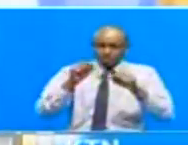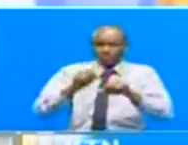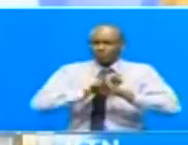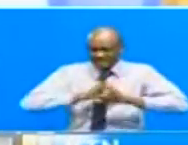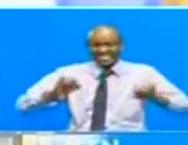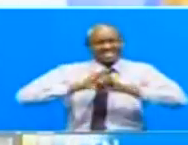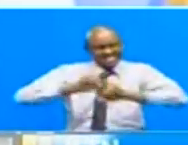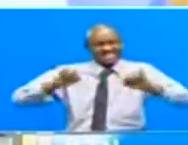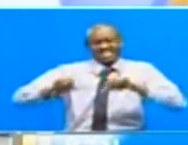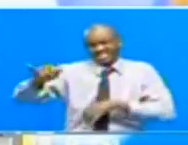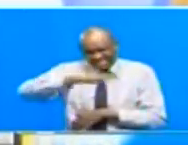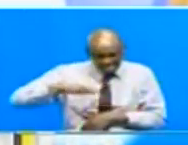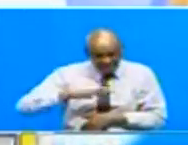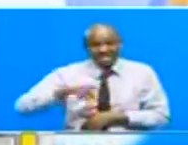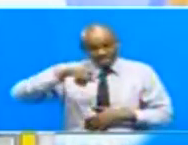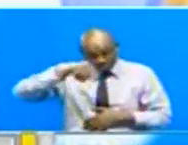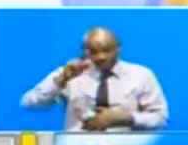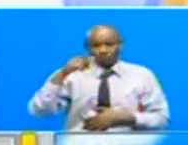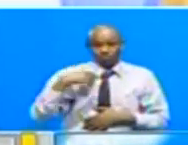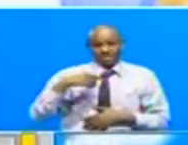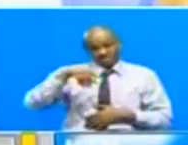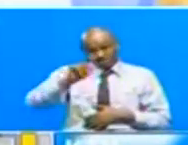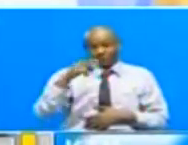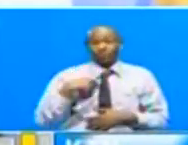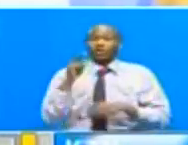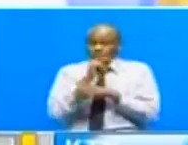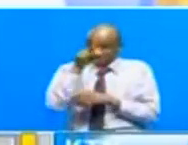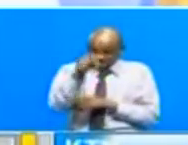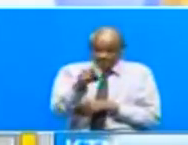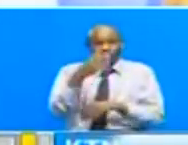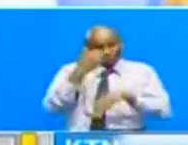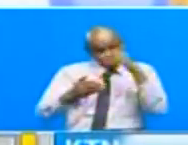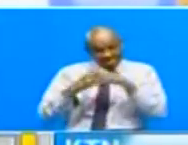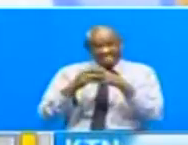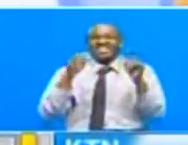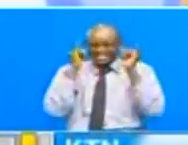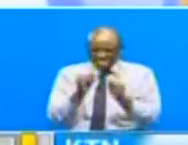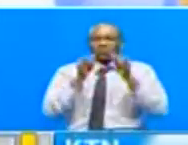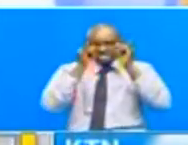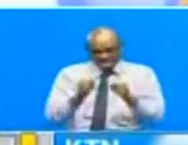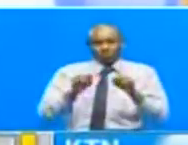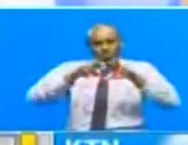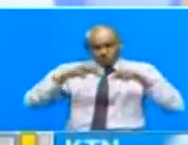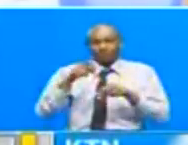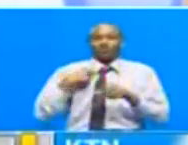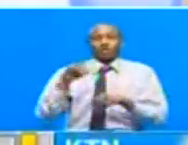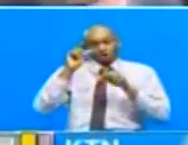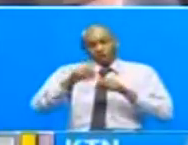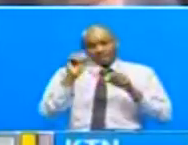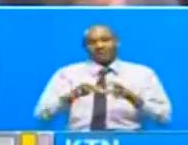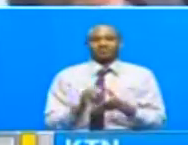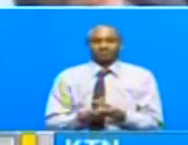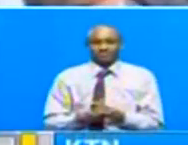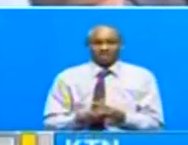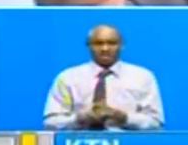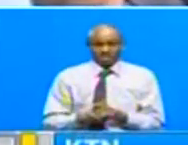kusafisha sehemu hii yote, na wao ndio tutakaowatumia kujenga vibanda mpya hapa katika Kikomba.